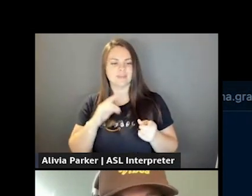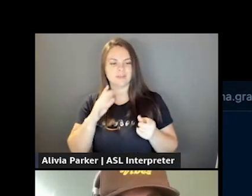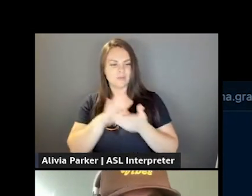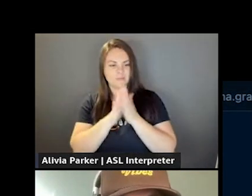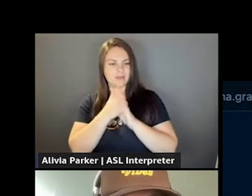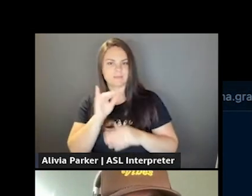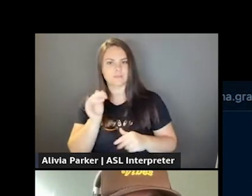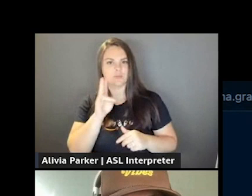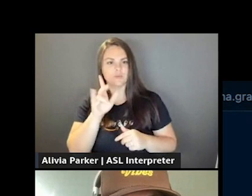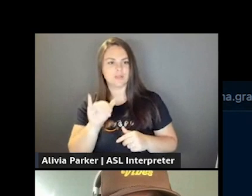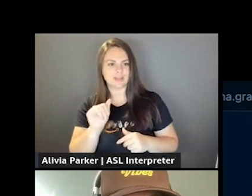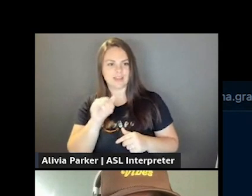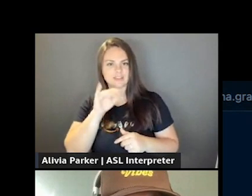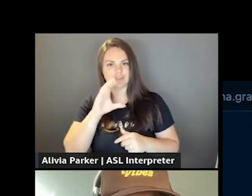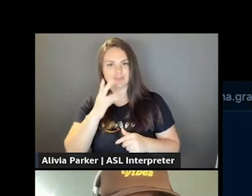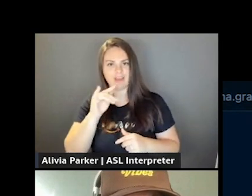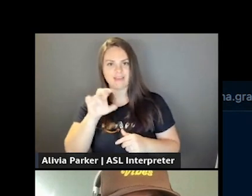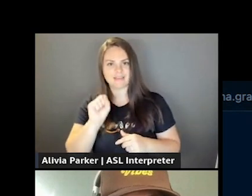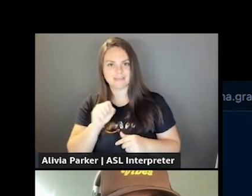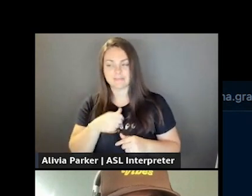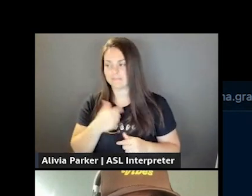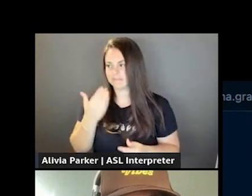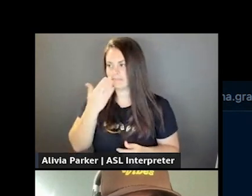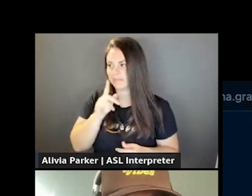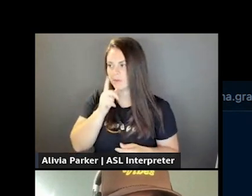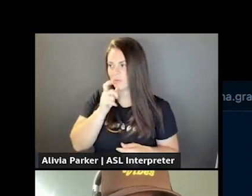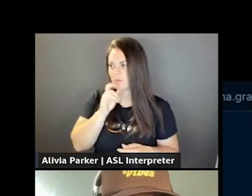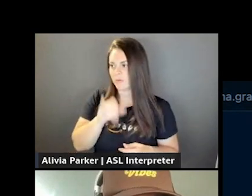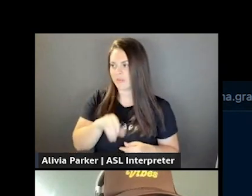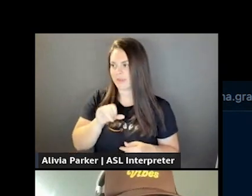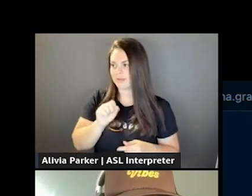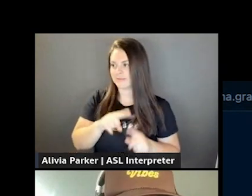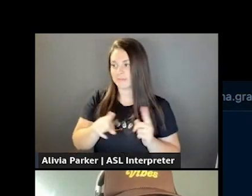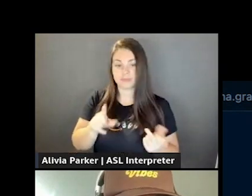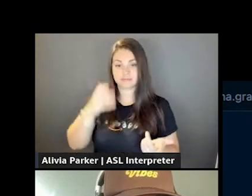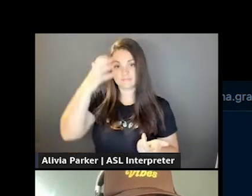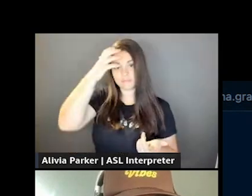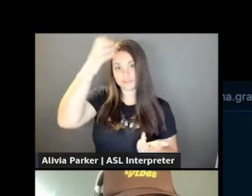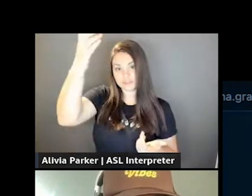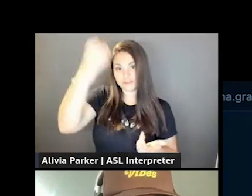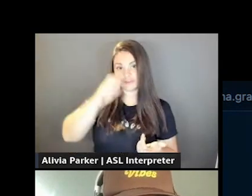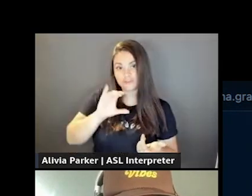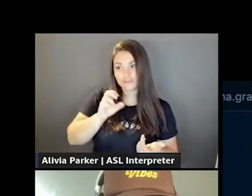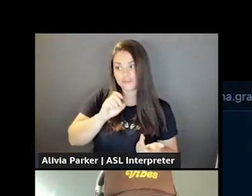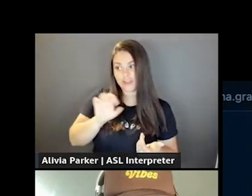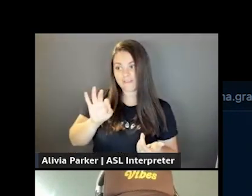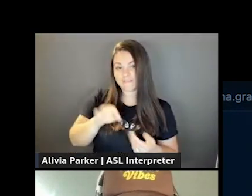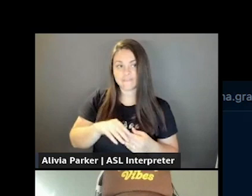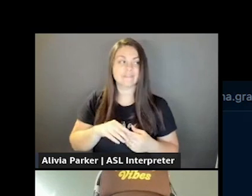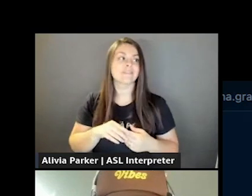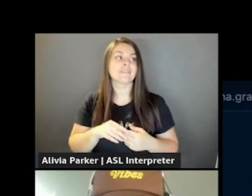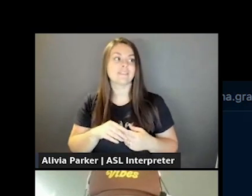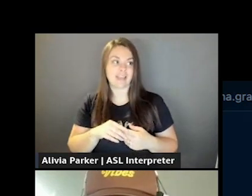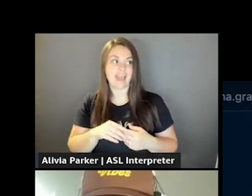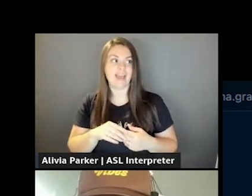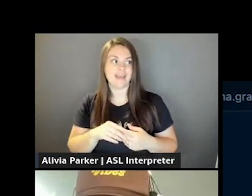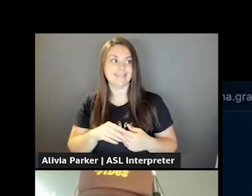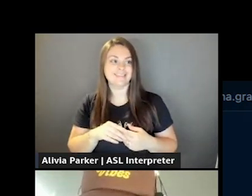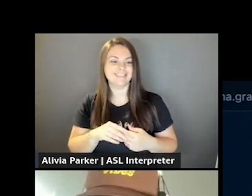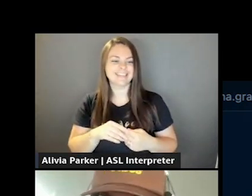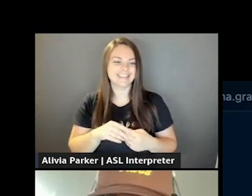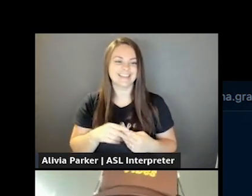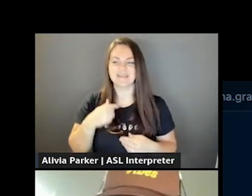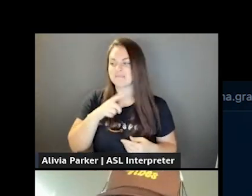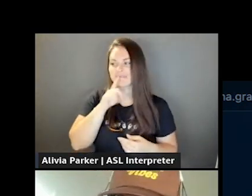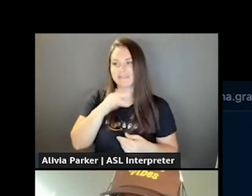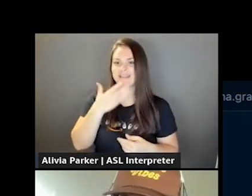us? I don't know who that is, but I'm assuming it's a chef. Yeah. Okay. Julia Childs. Okay. Go ahead. I'm really bad